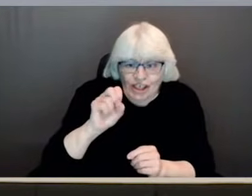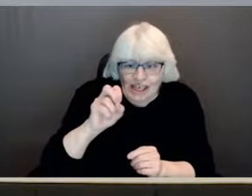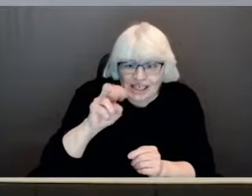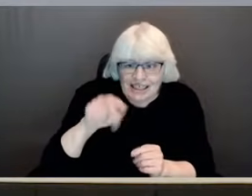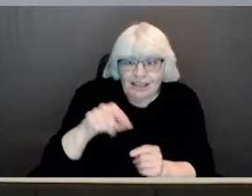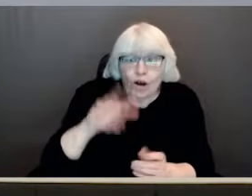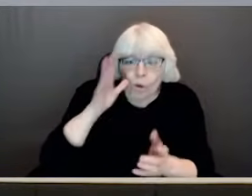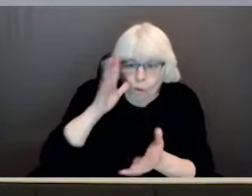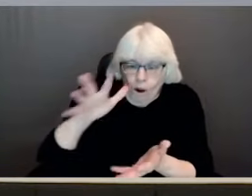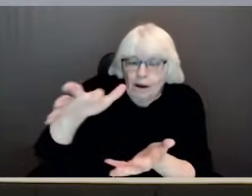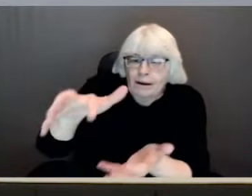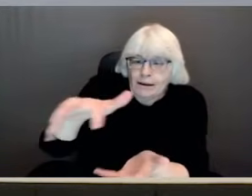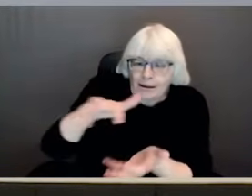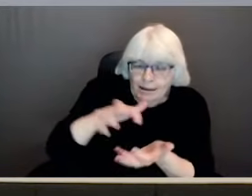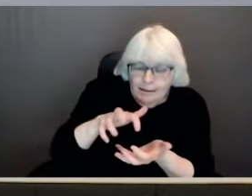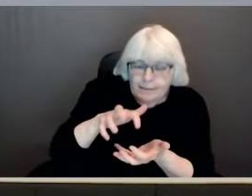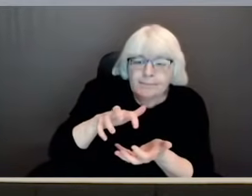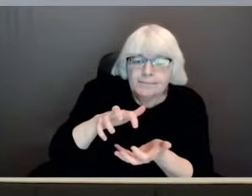viral vector vaccine.